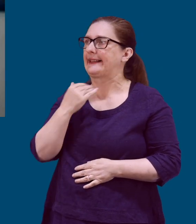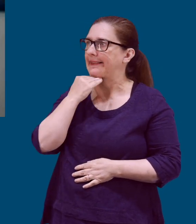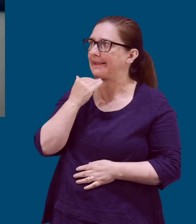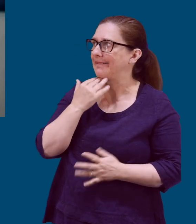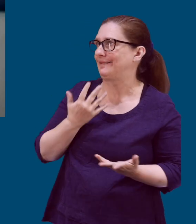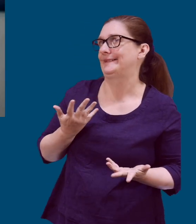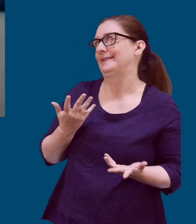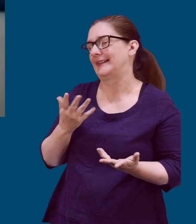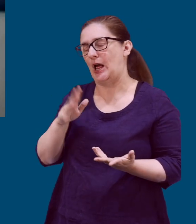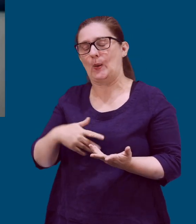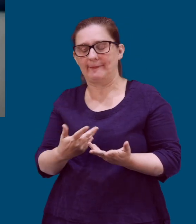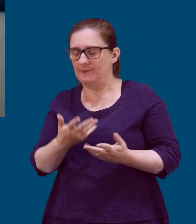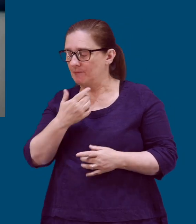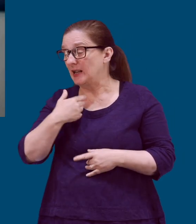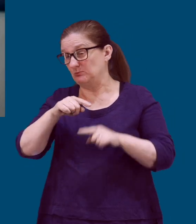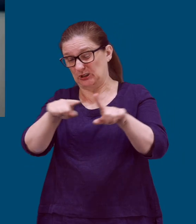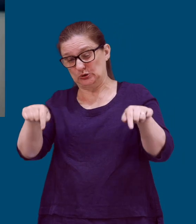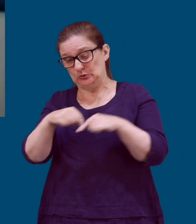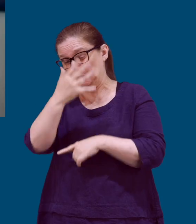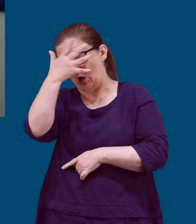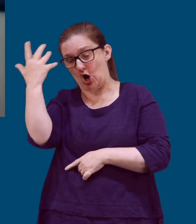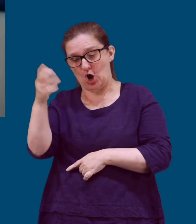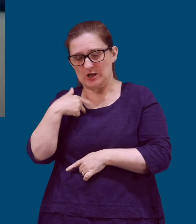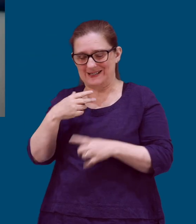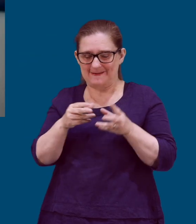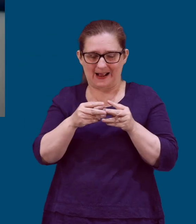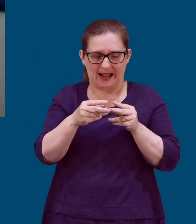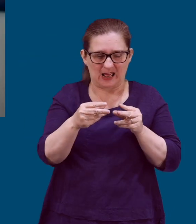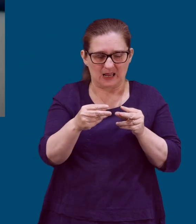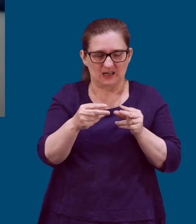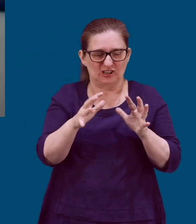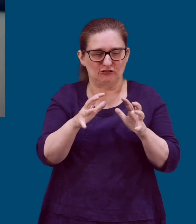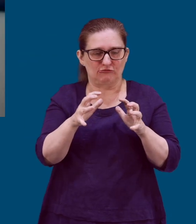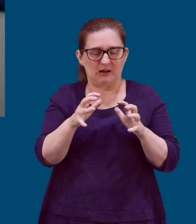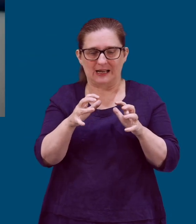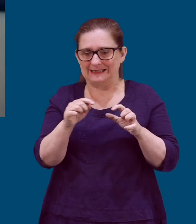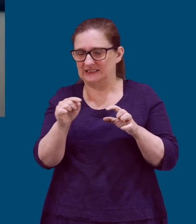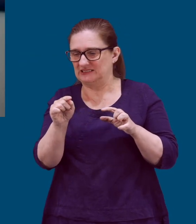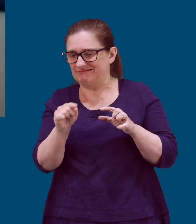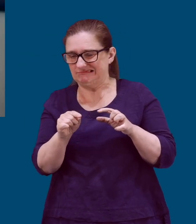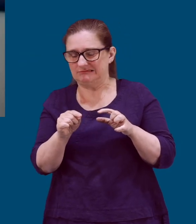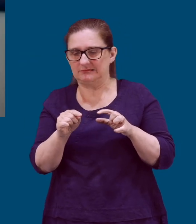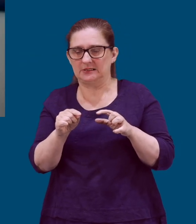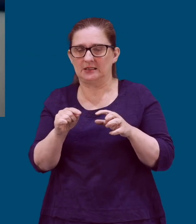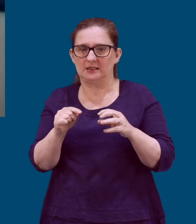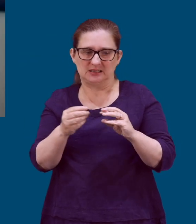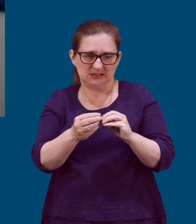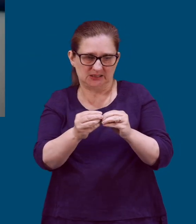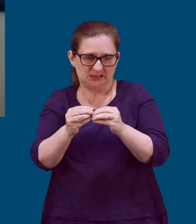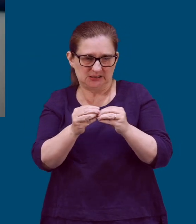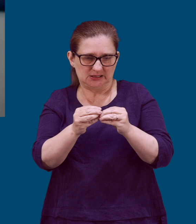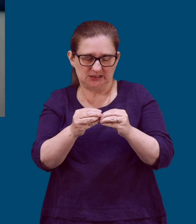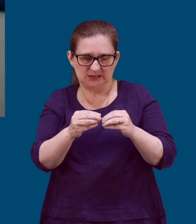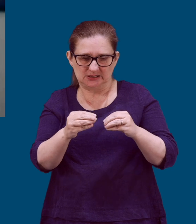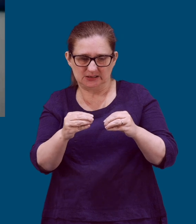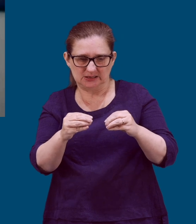and my studio is hot, hot, hot. The clay cracks and flakes as the slugs are still coming into being.